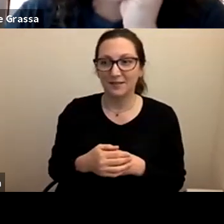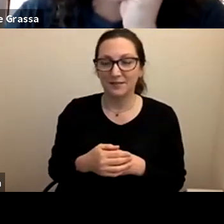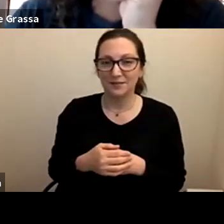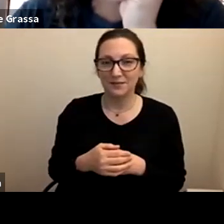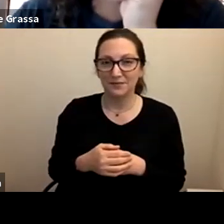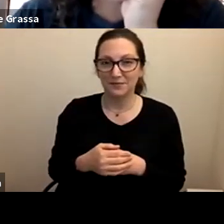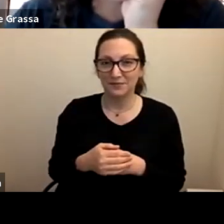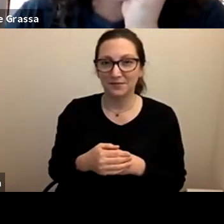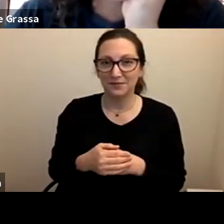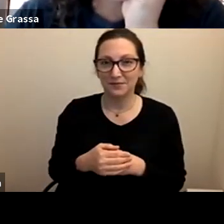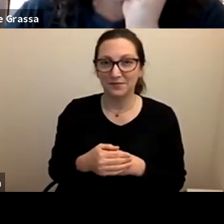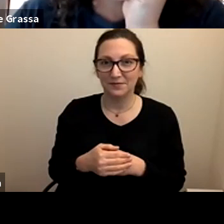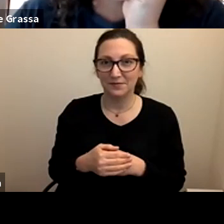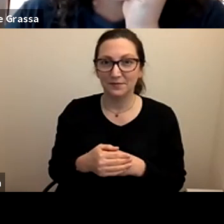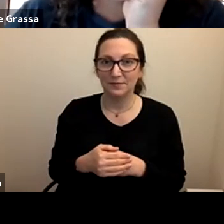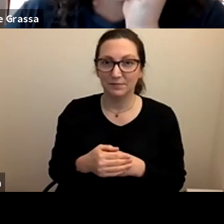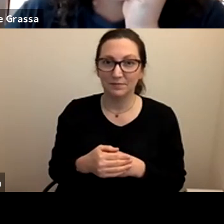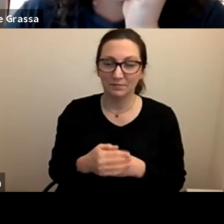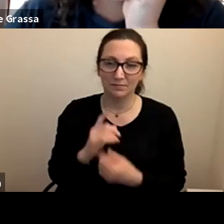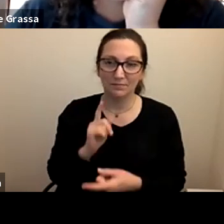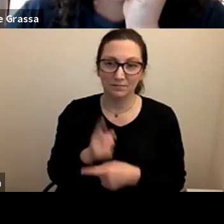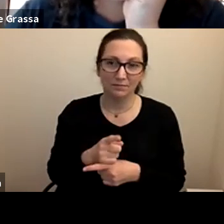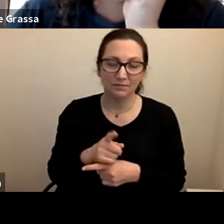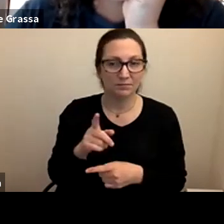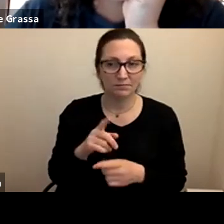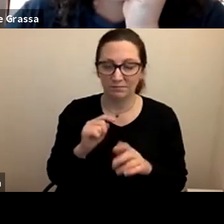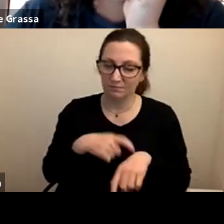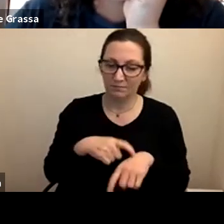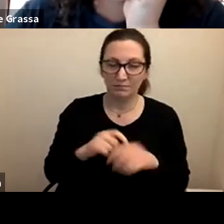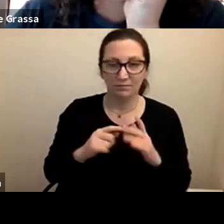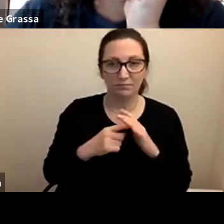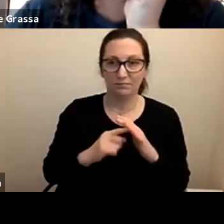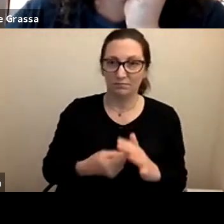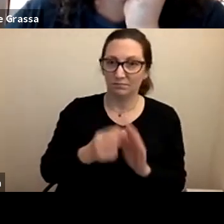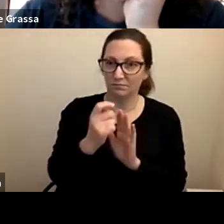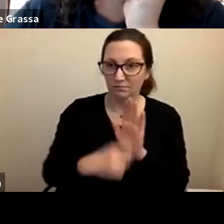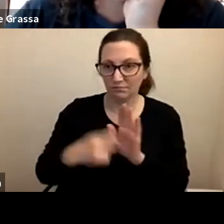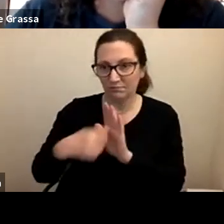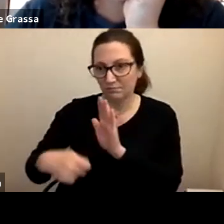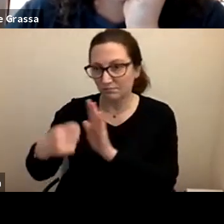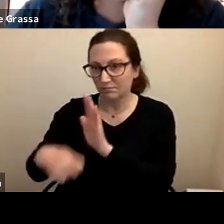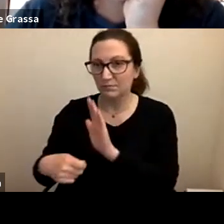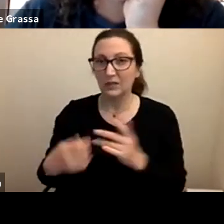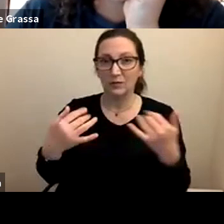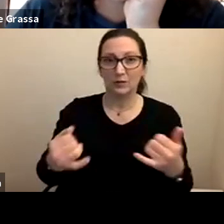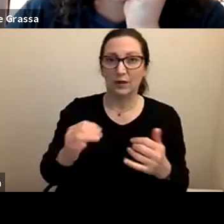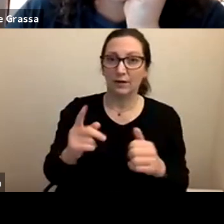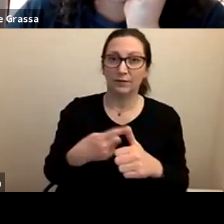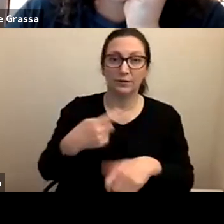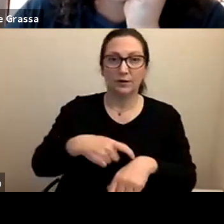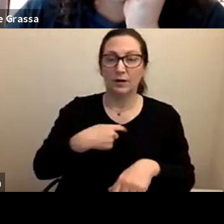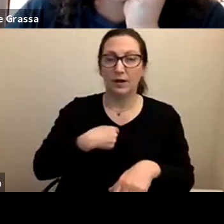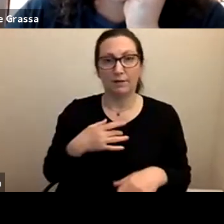it's time to, as you say, start putting pen to paper. I think that today was the first time I felt